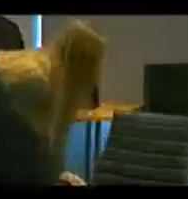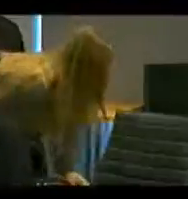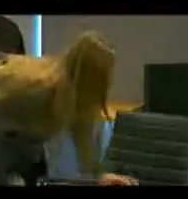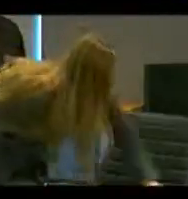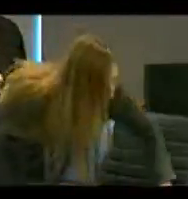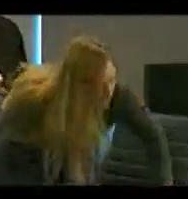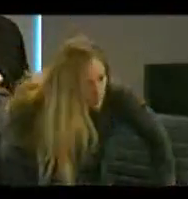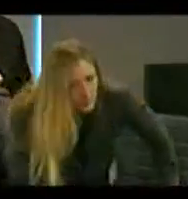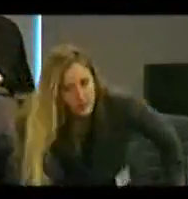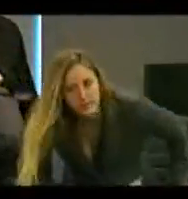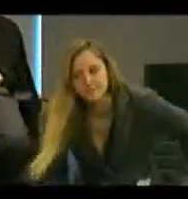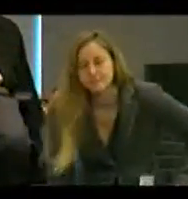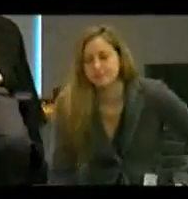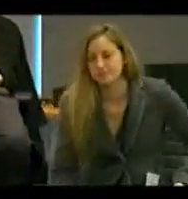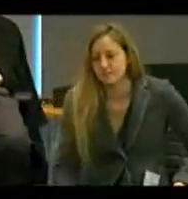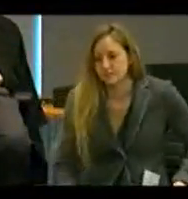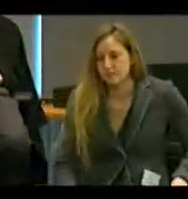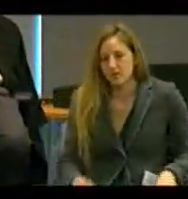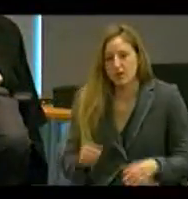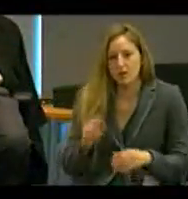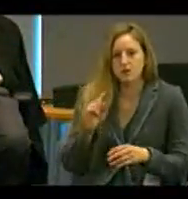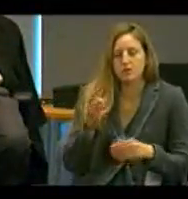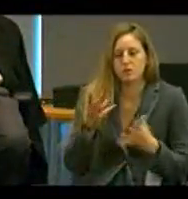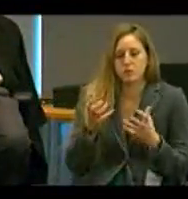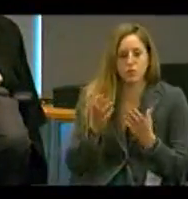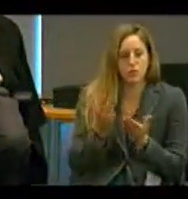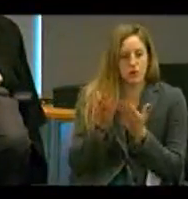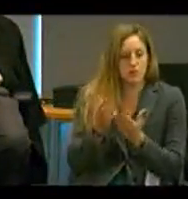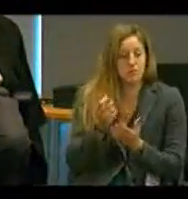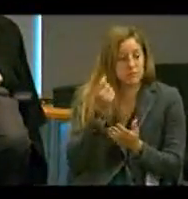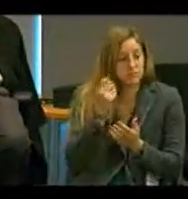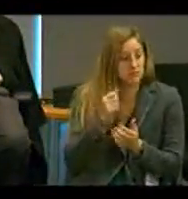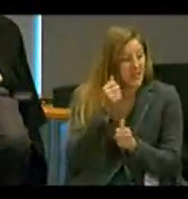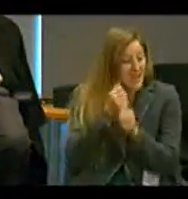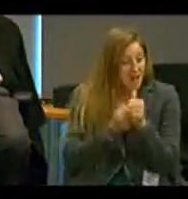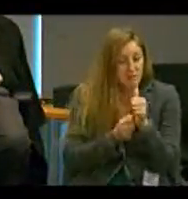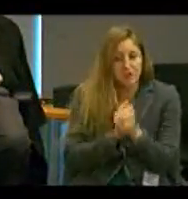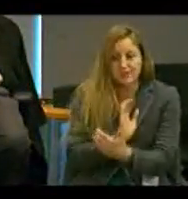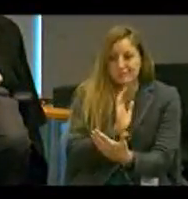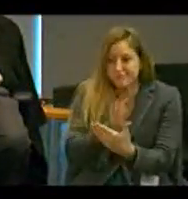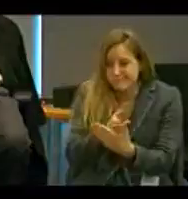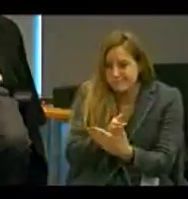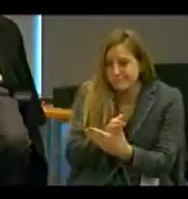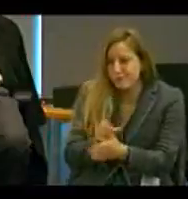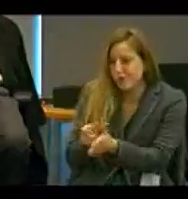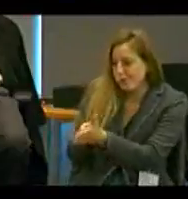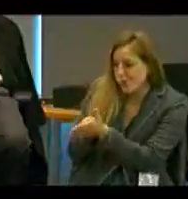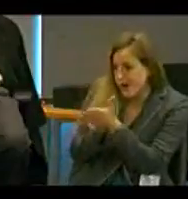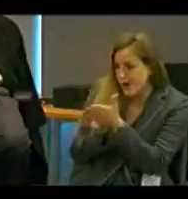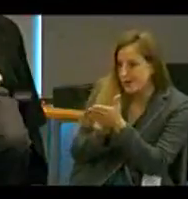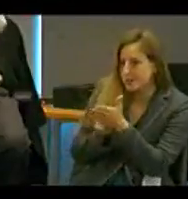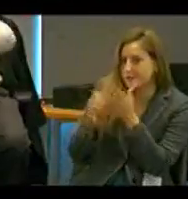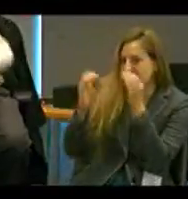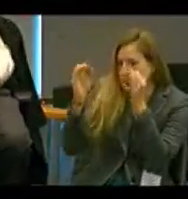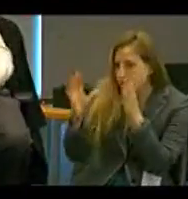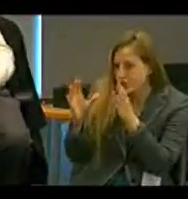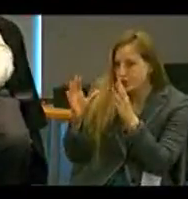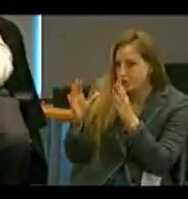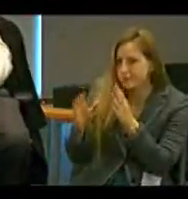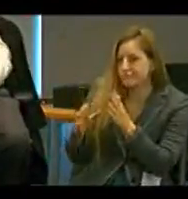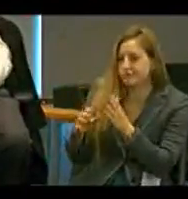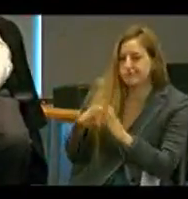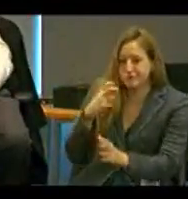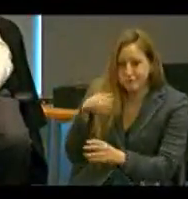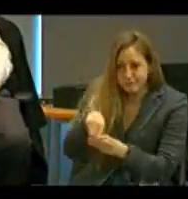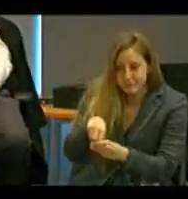like to offer that every intervention requires teacher buy-in. Every intervention requires student buy-in. So we can't